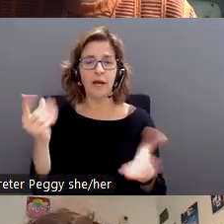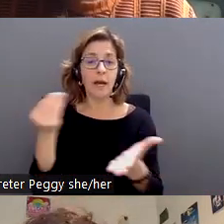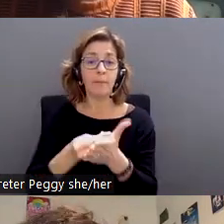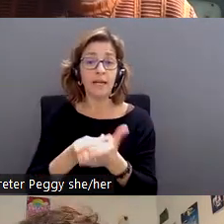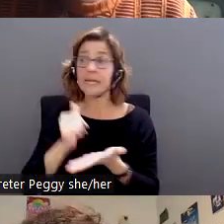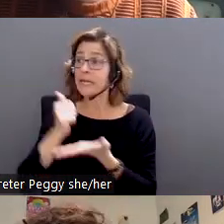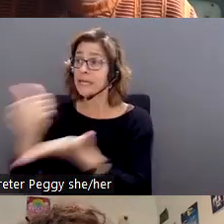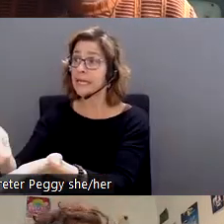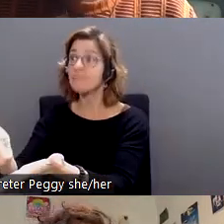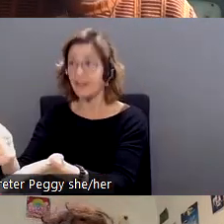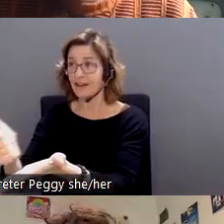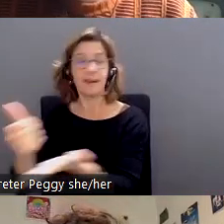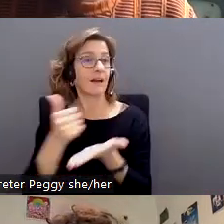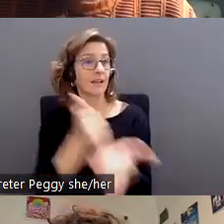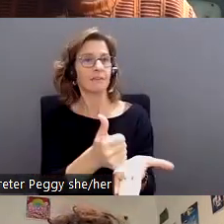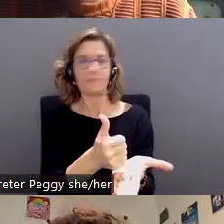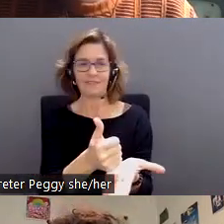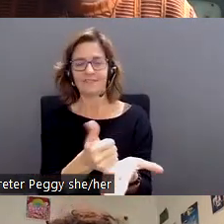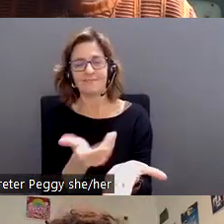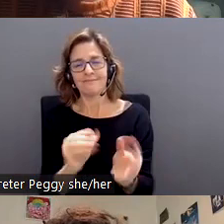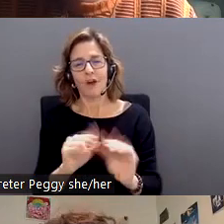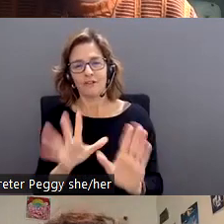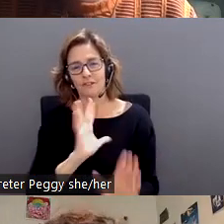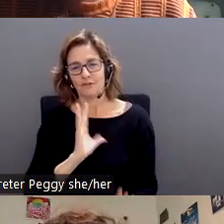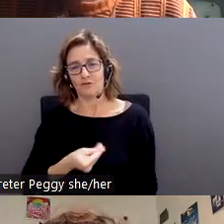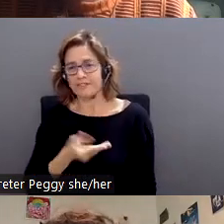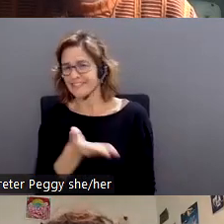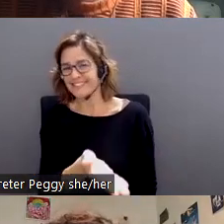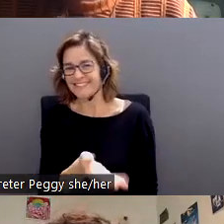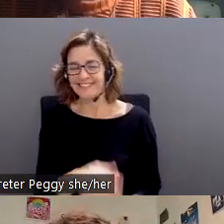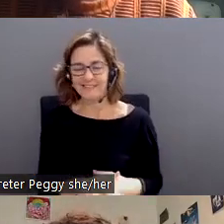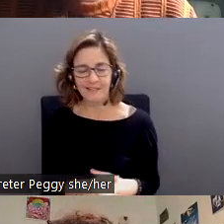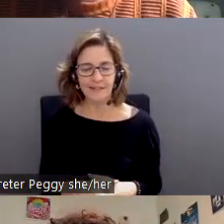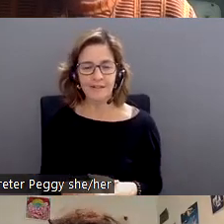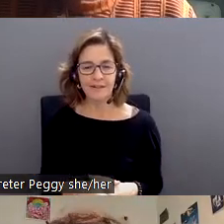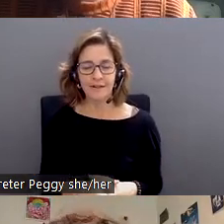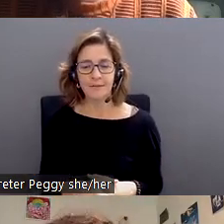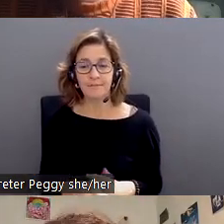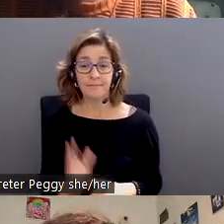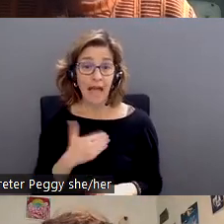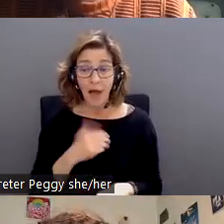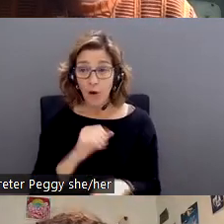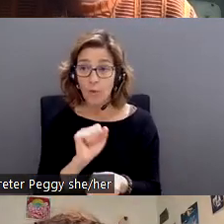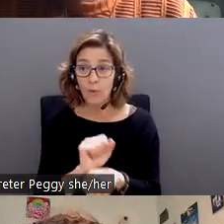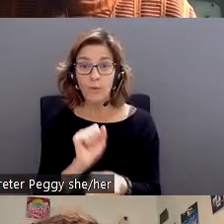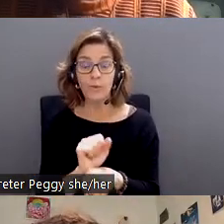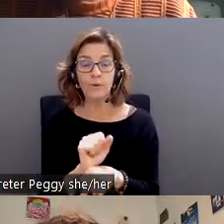who doesn't. And so part of the work that we do is around supporting